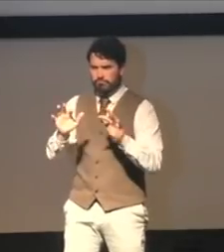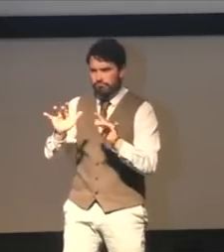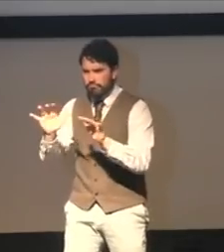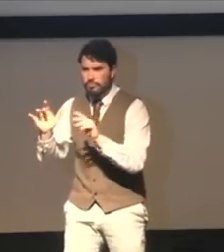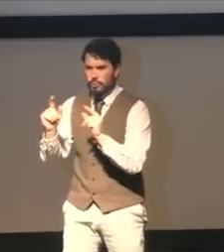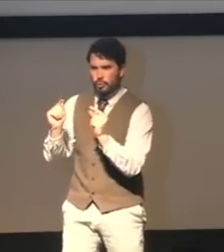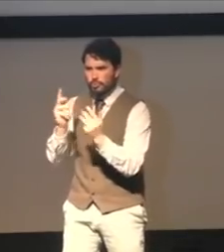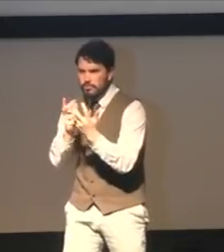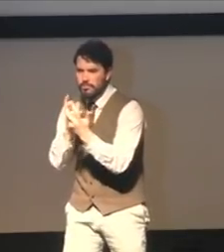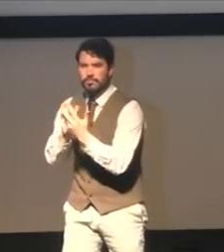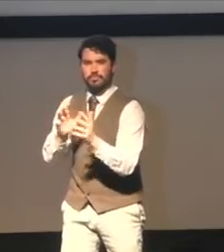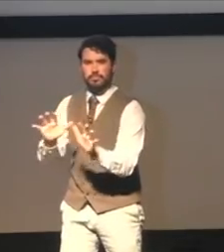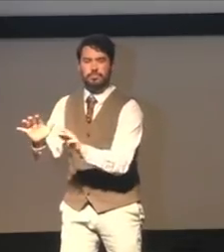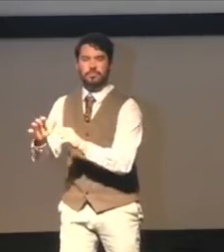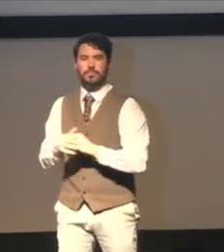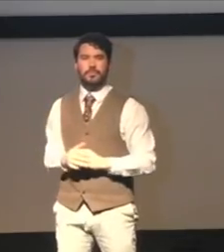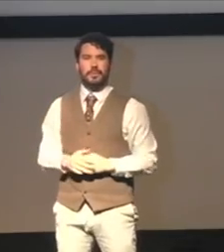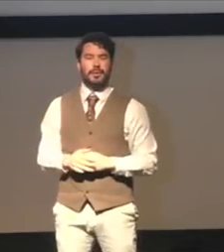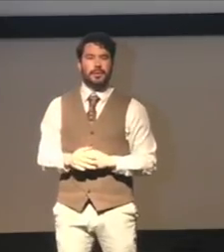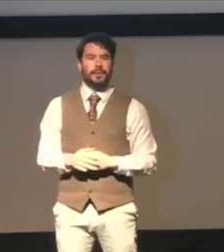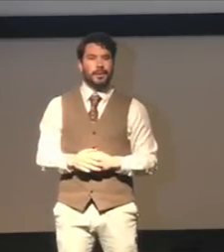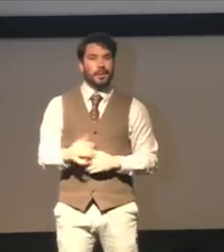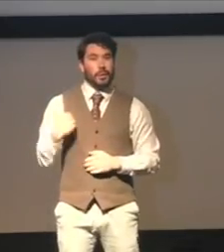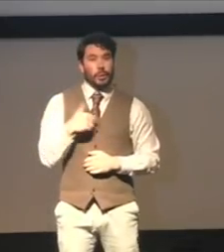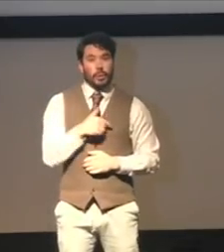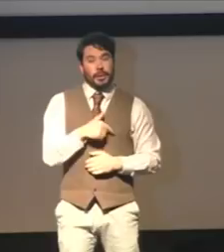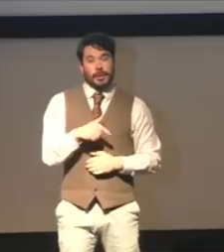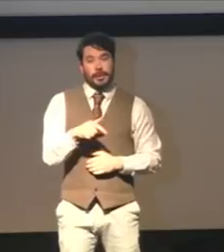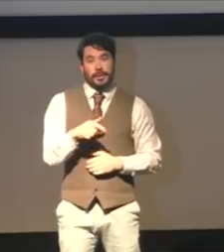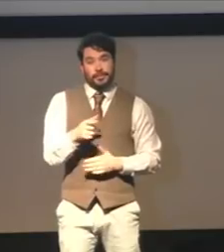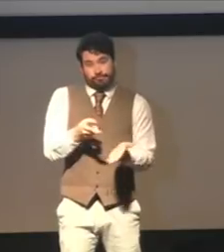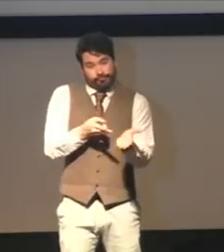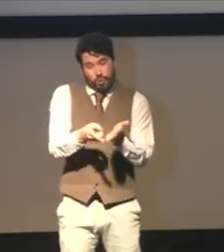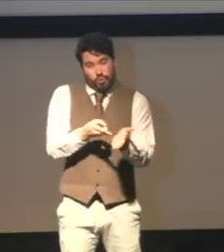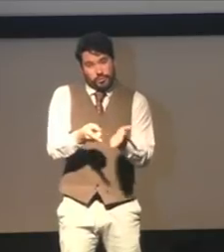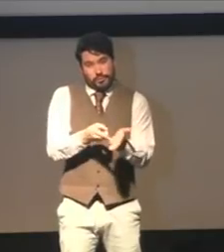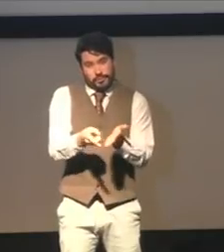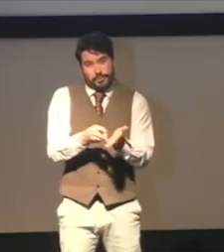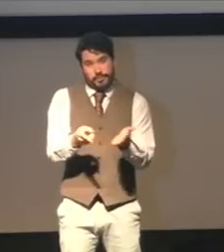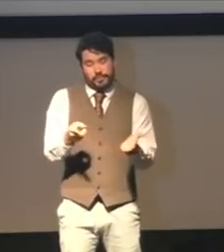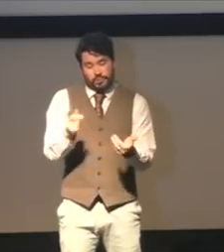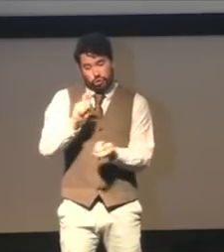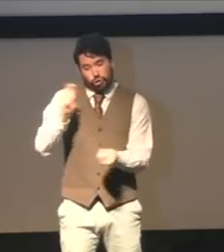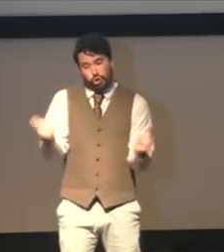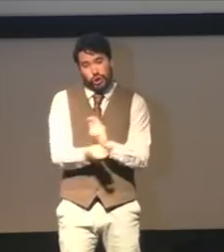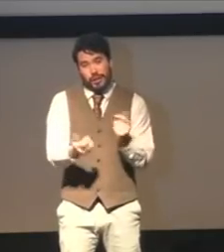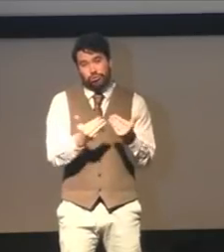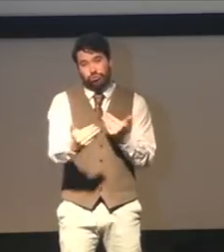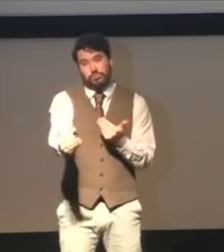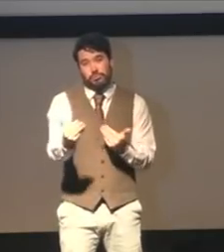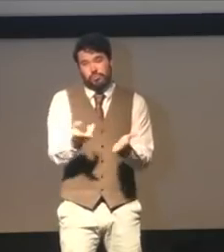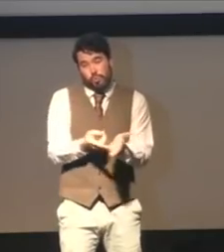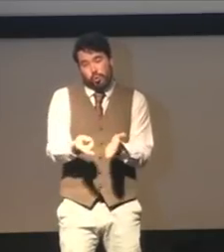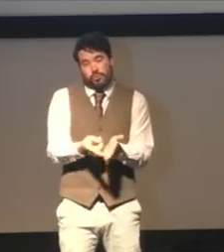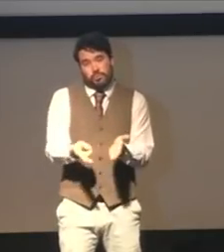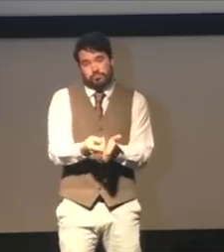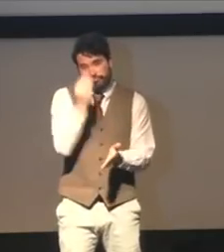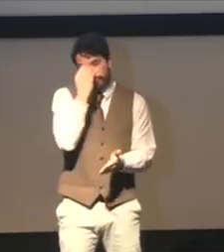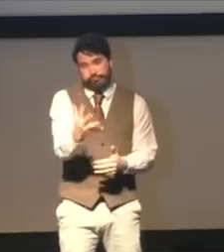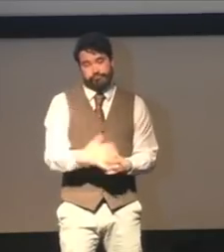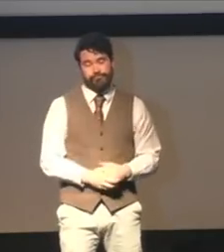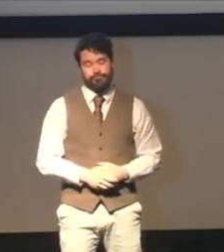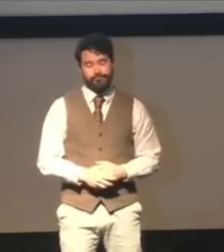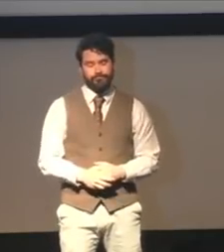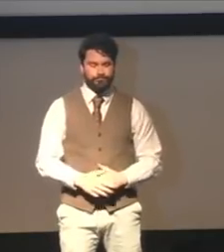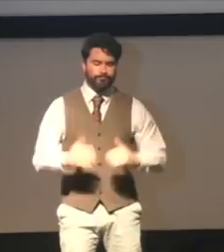to deal with the new normal, as some people say. So now we're here to the question and